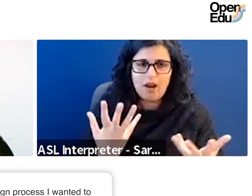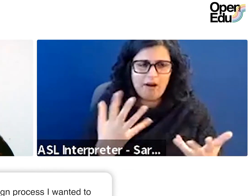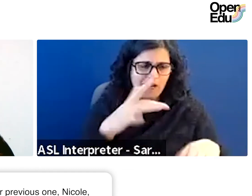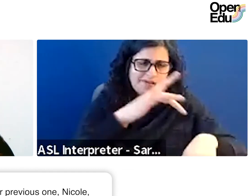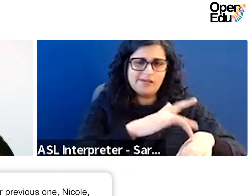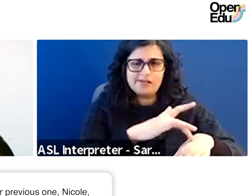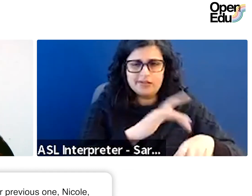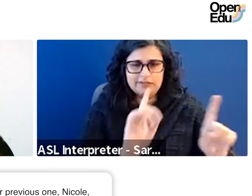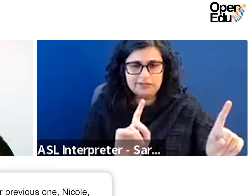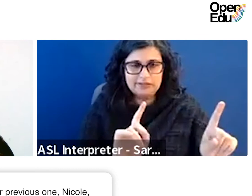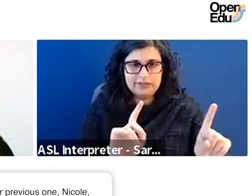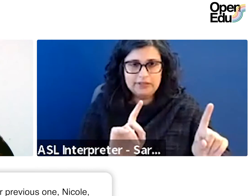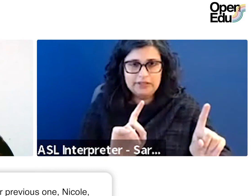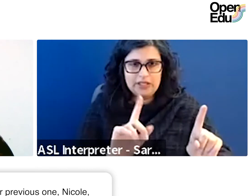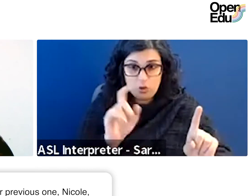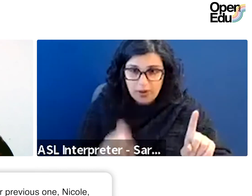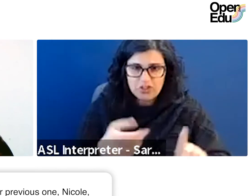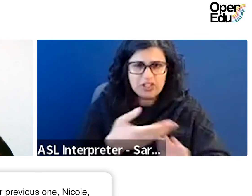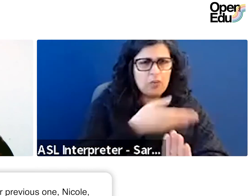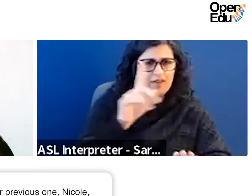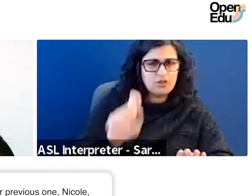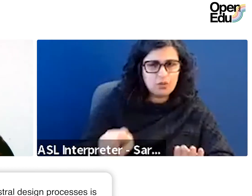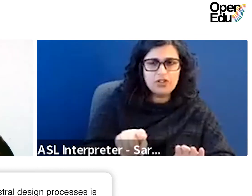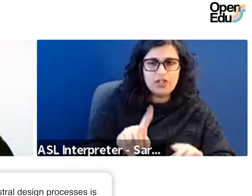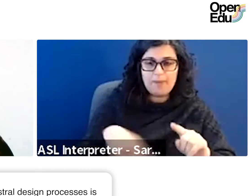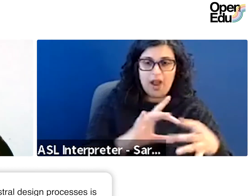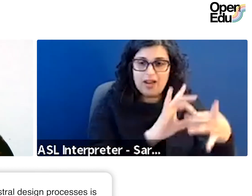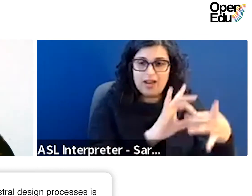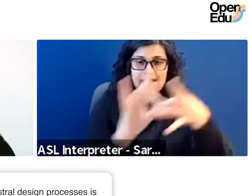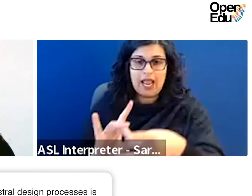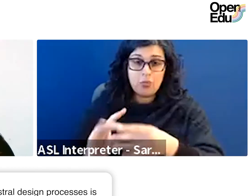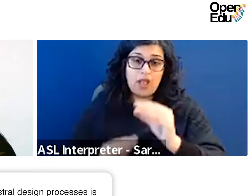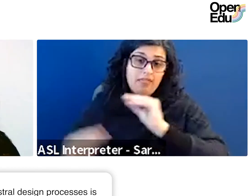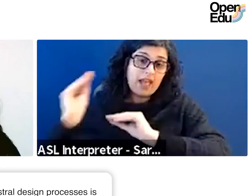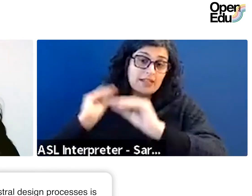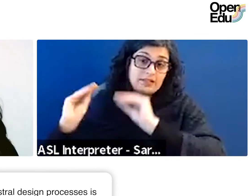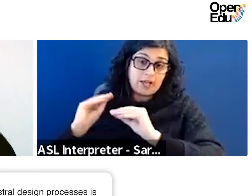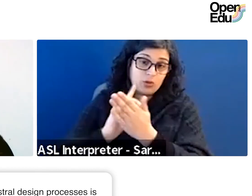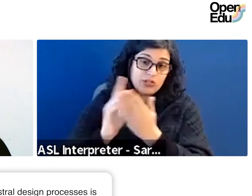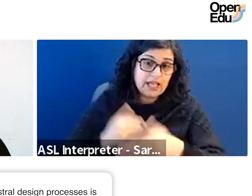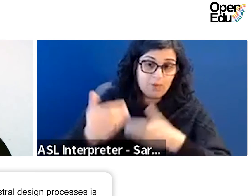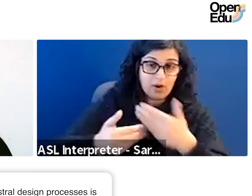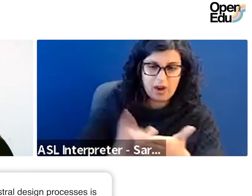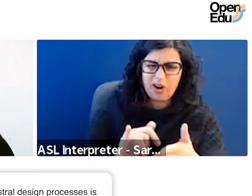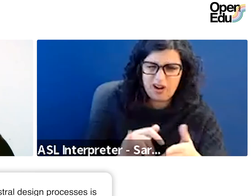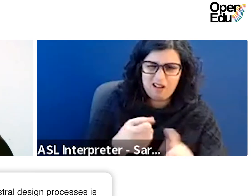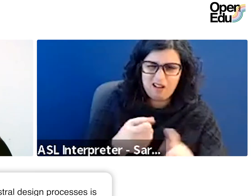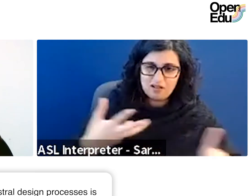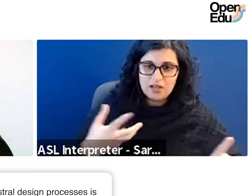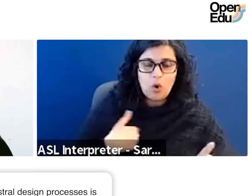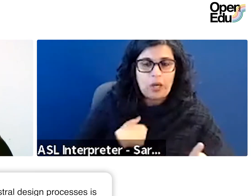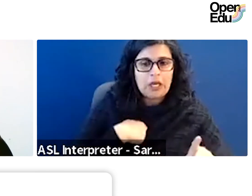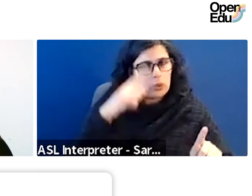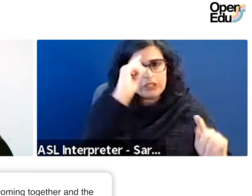this question in your previous one, Nicole, about connecting with ancestral design processes, is we were very